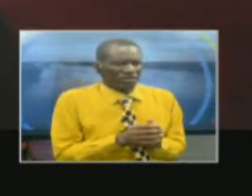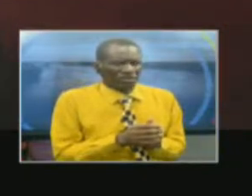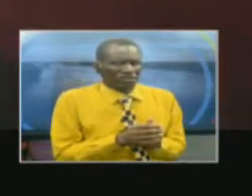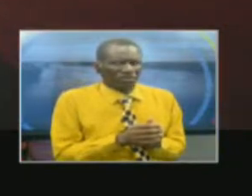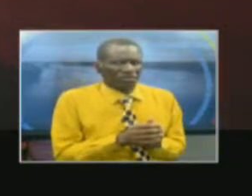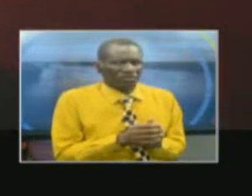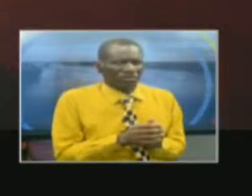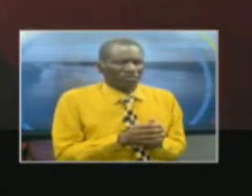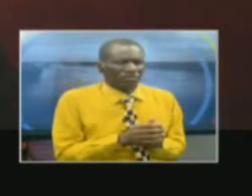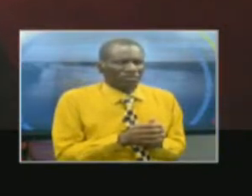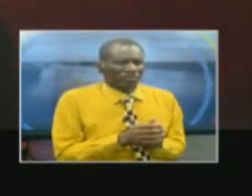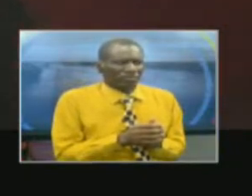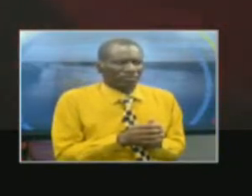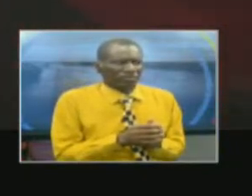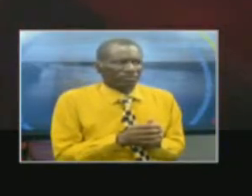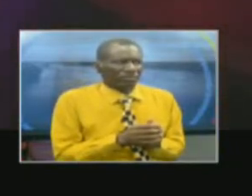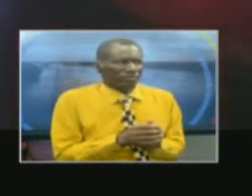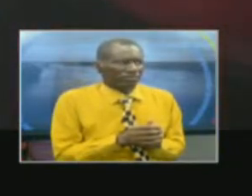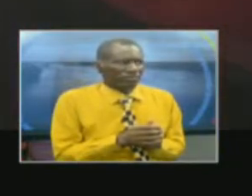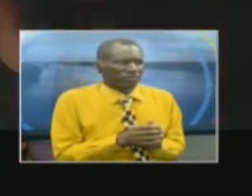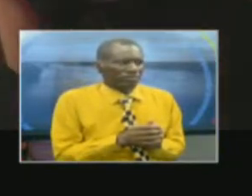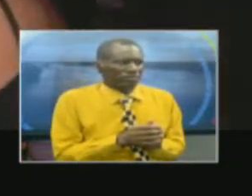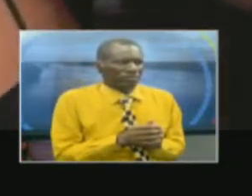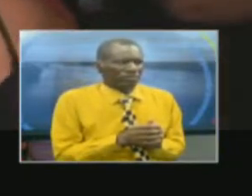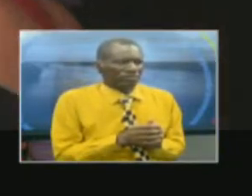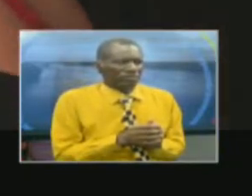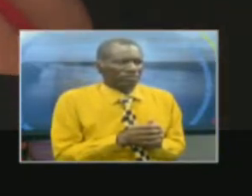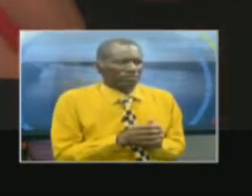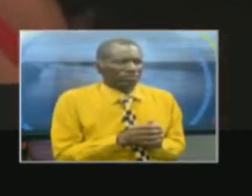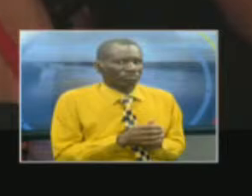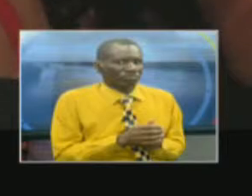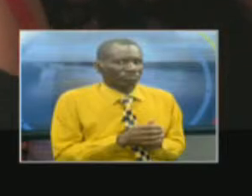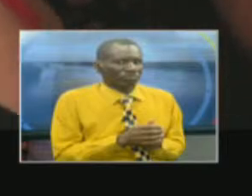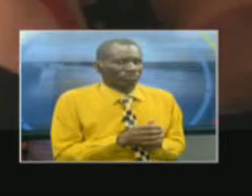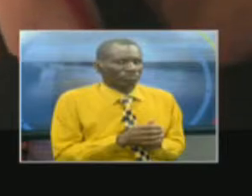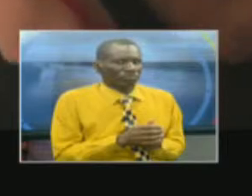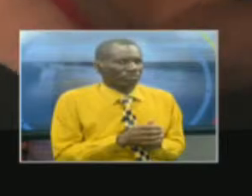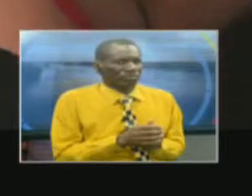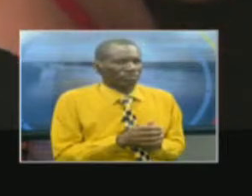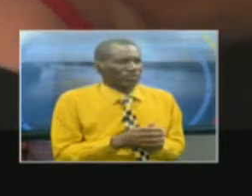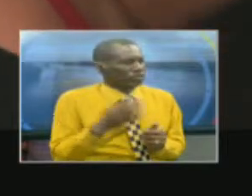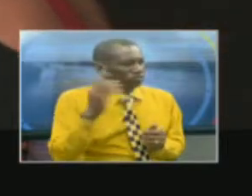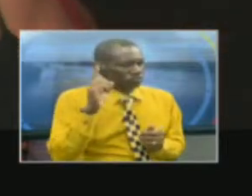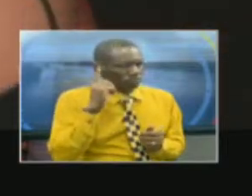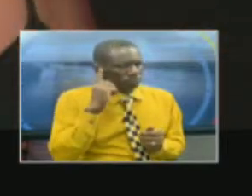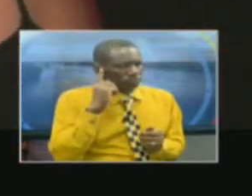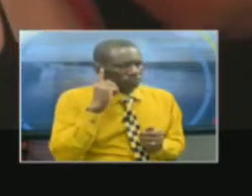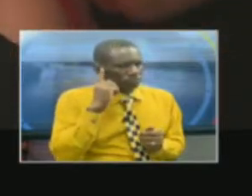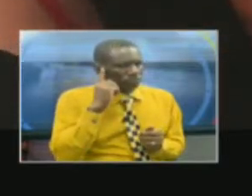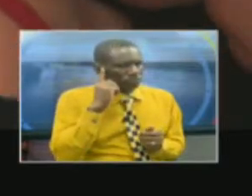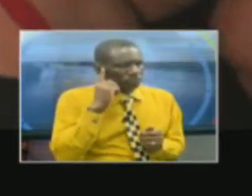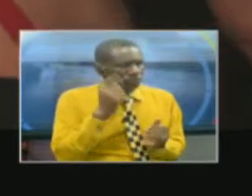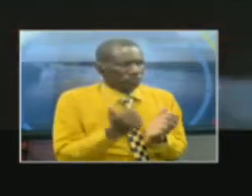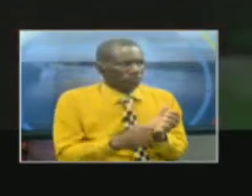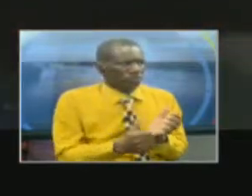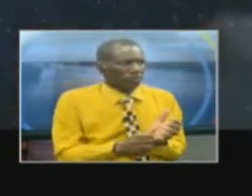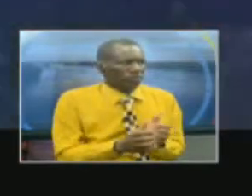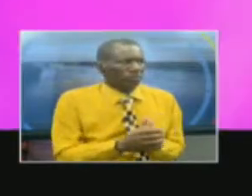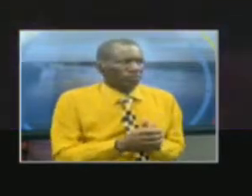a result, I can't go out to another nightclub anymore other than on Thursdays with them.